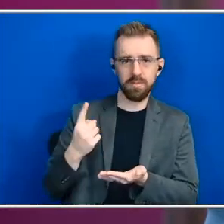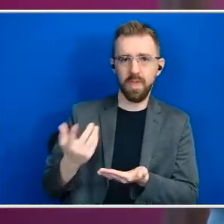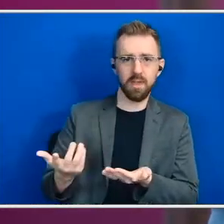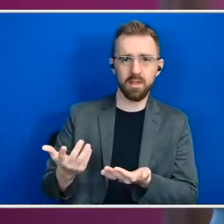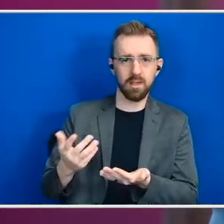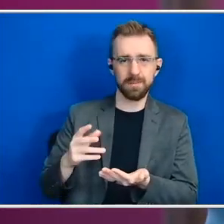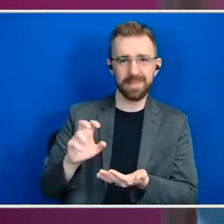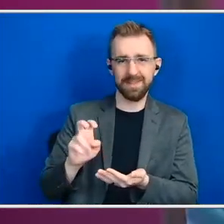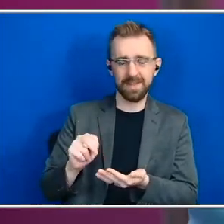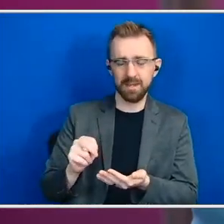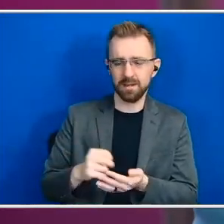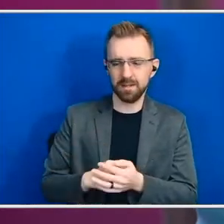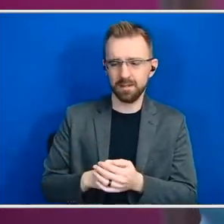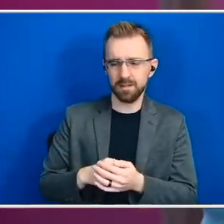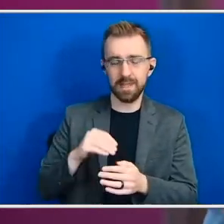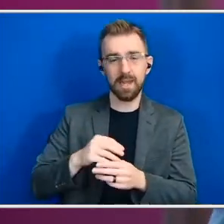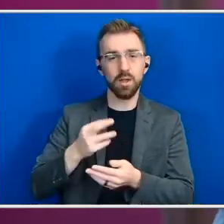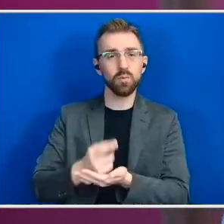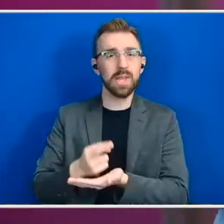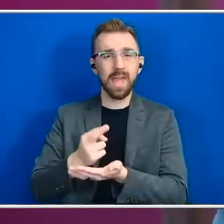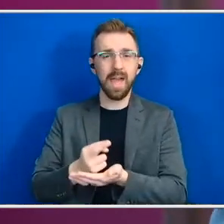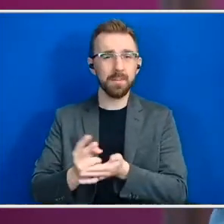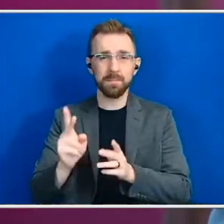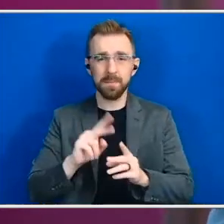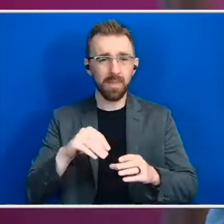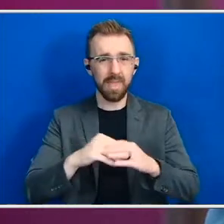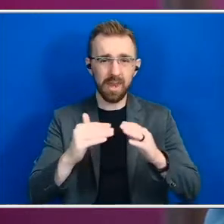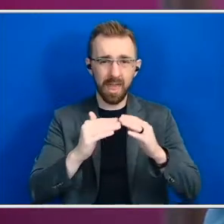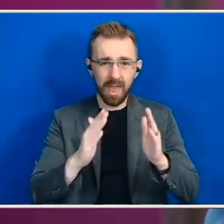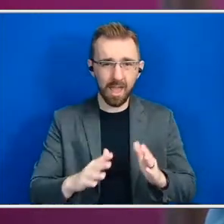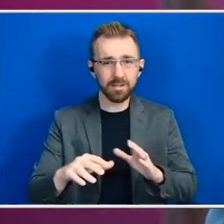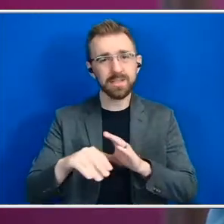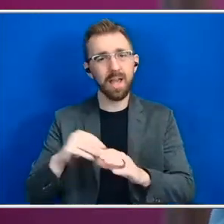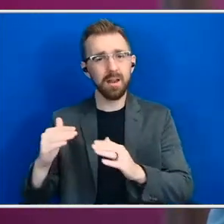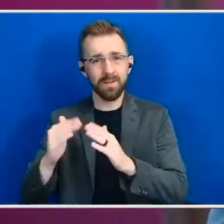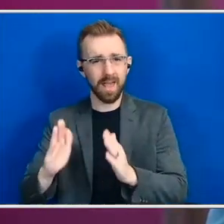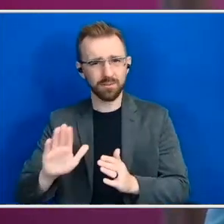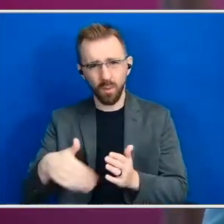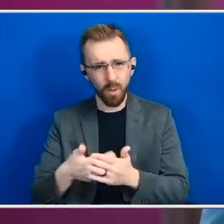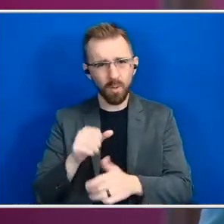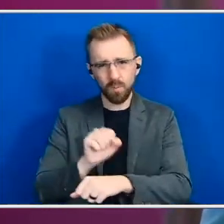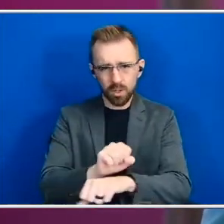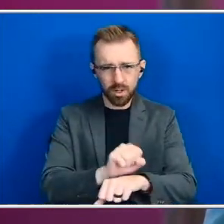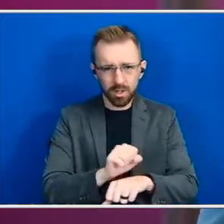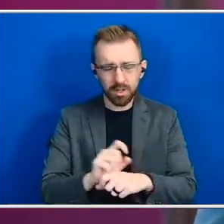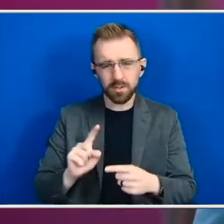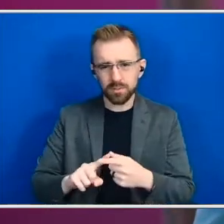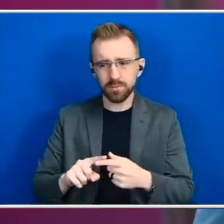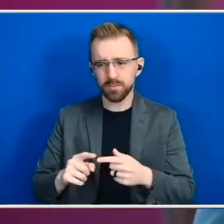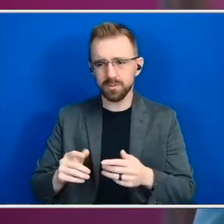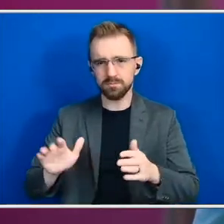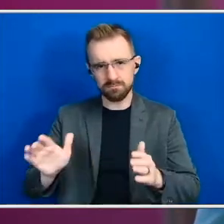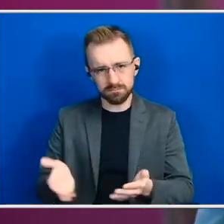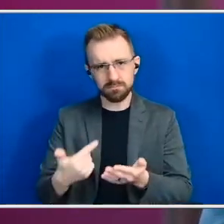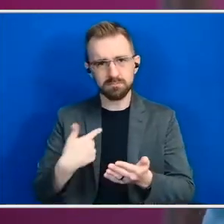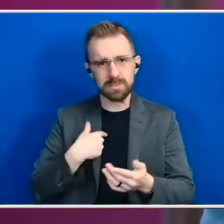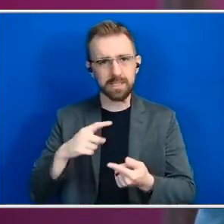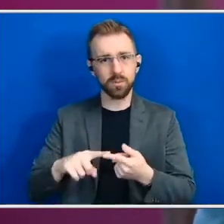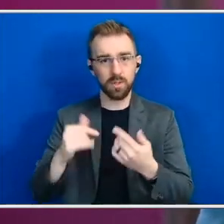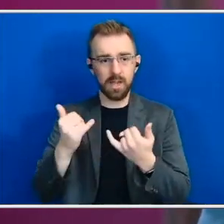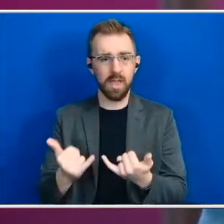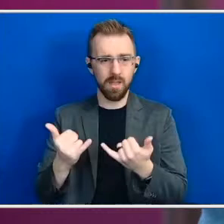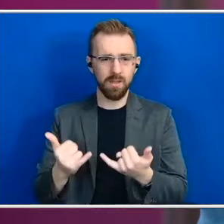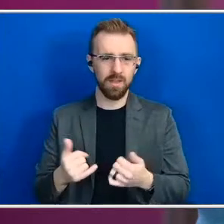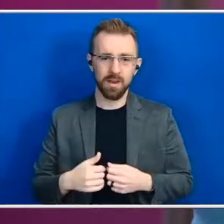And the rehab people in the house and outhouse, they all work so hard to get me to where I am. And even, it might